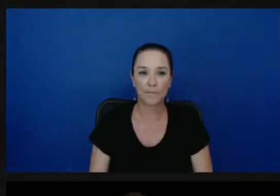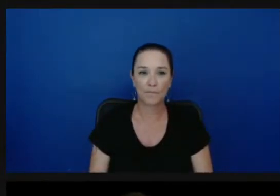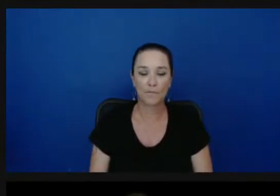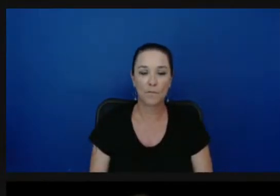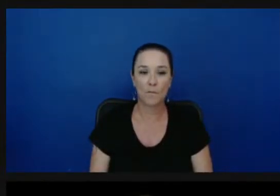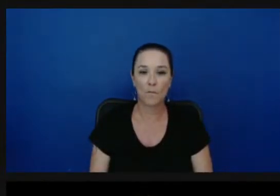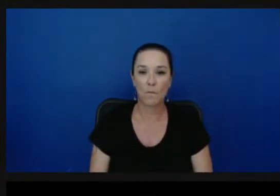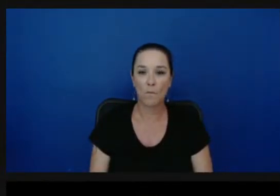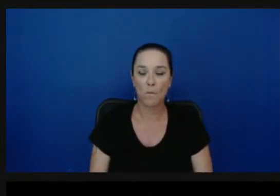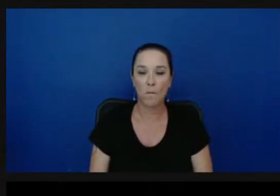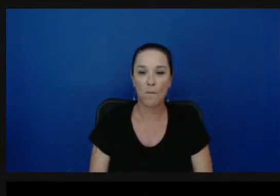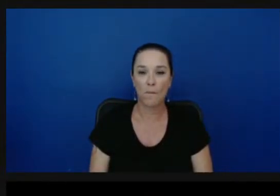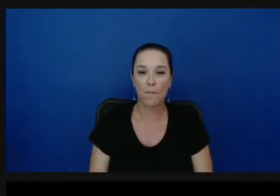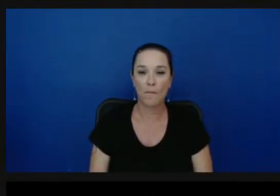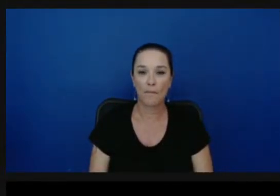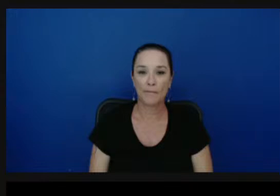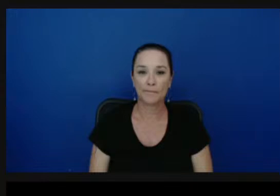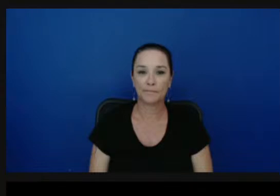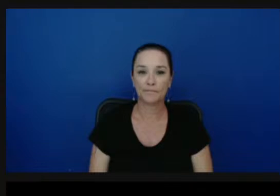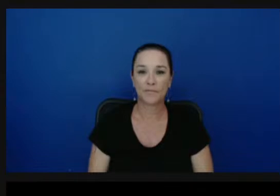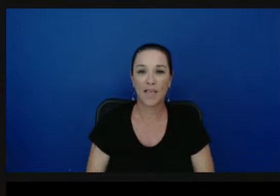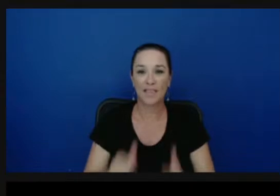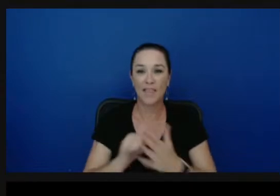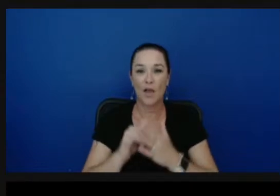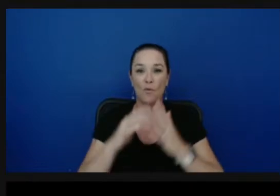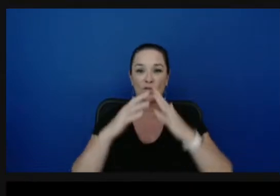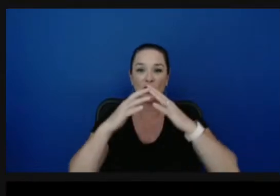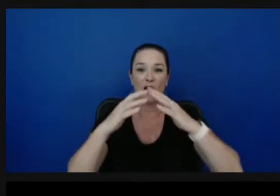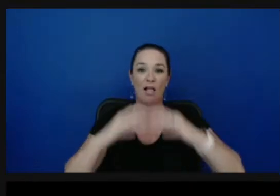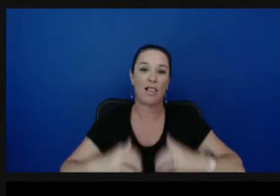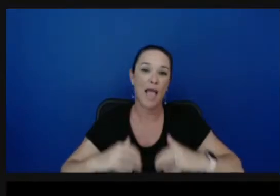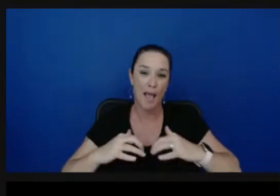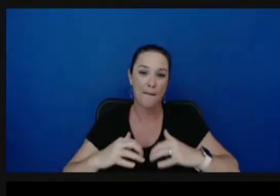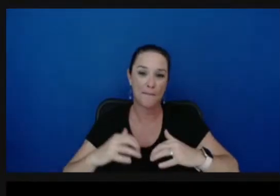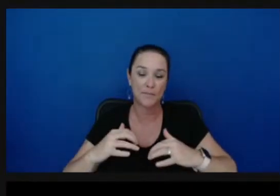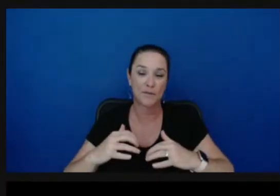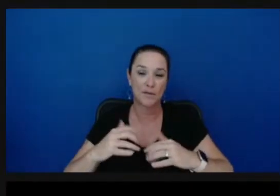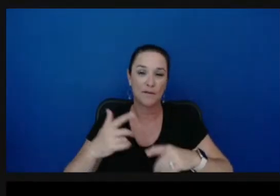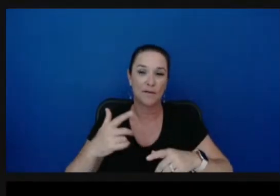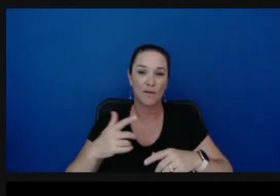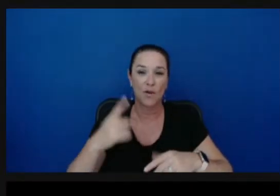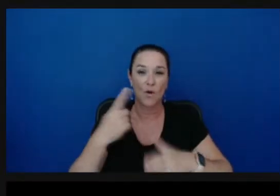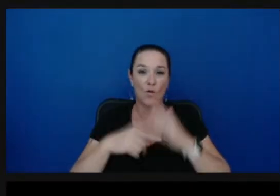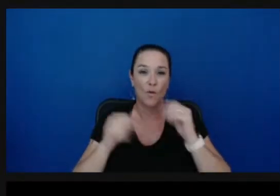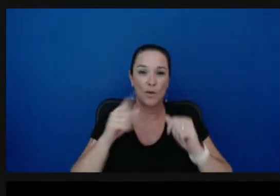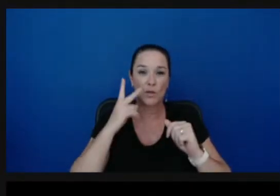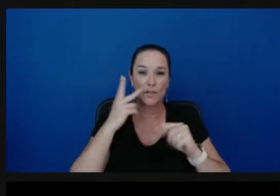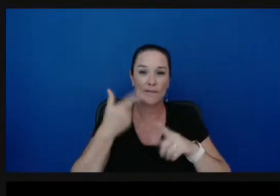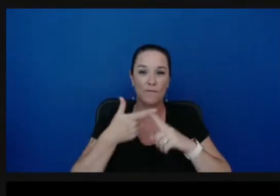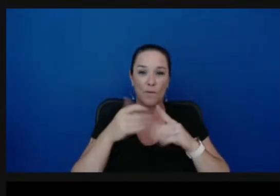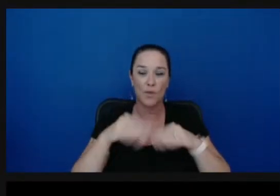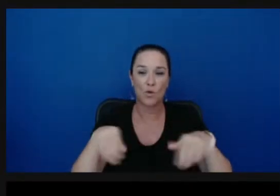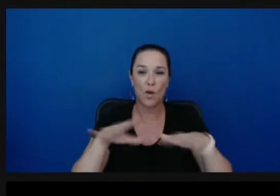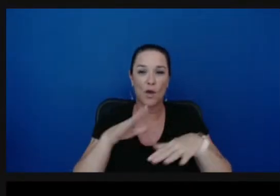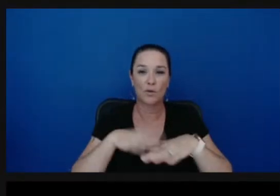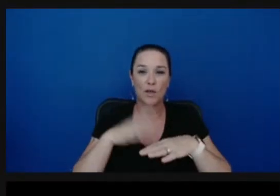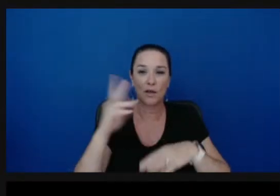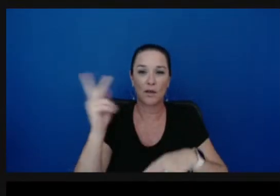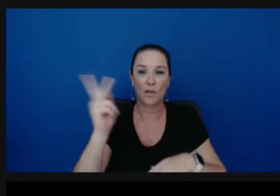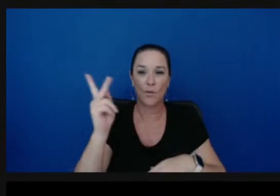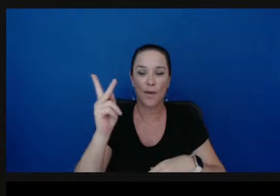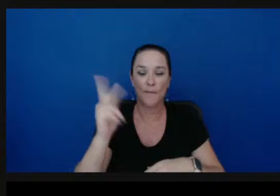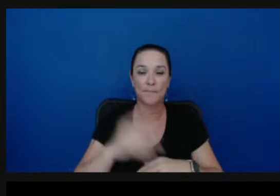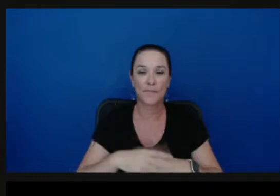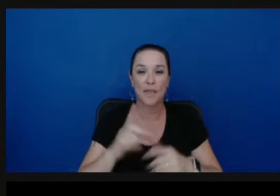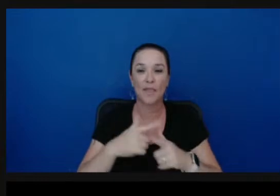And there it is, the collapse as seen from the tower on the ground on Kīlauea. But we also have images